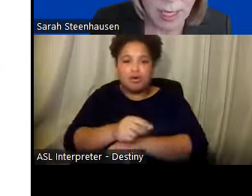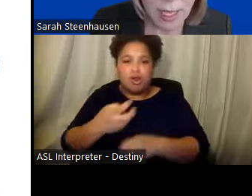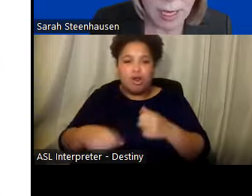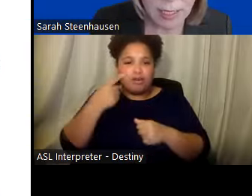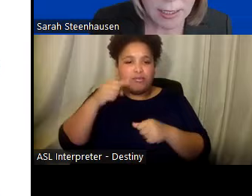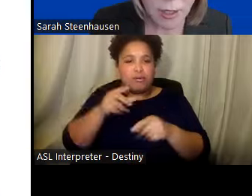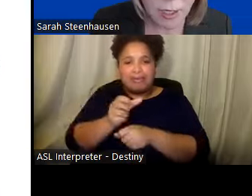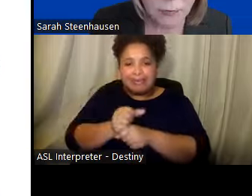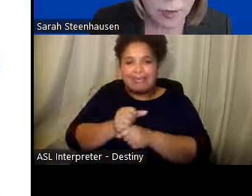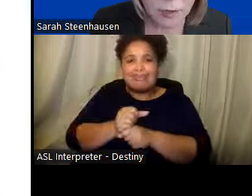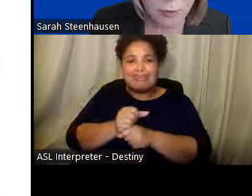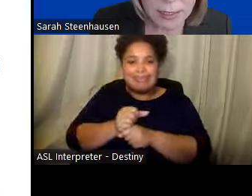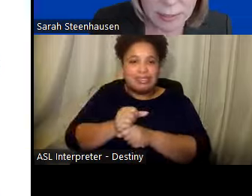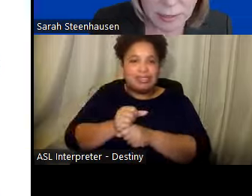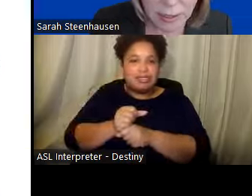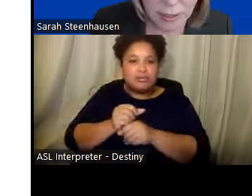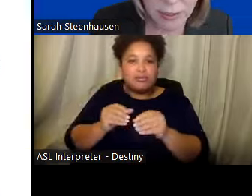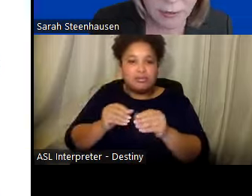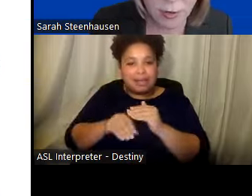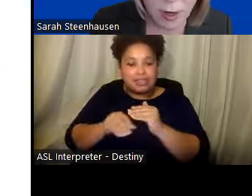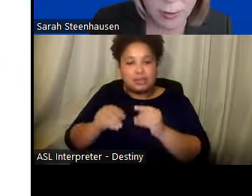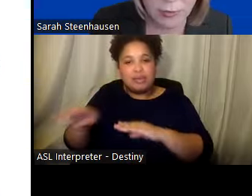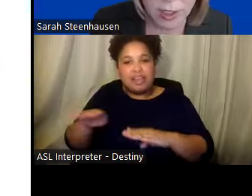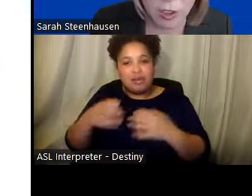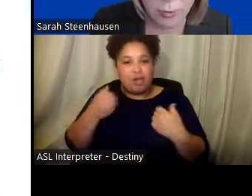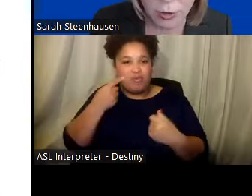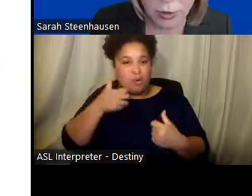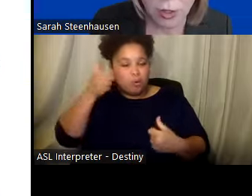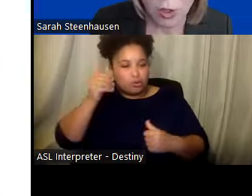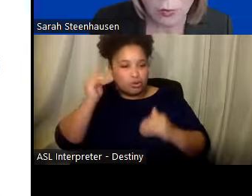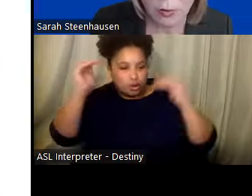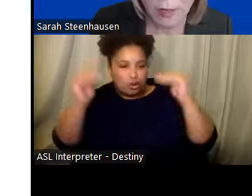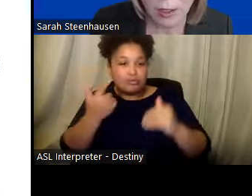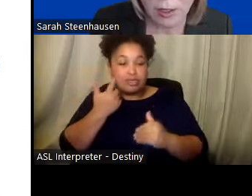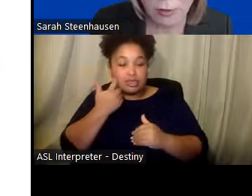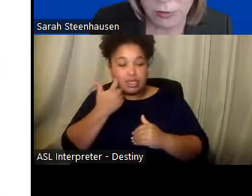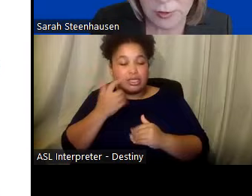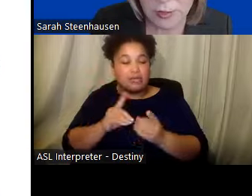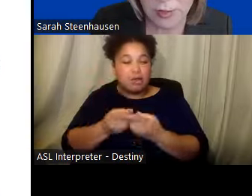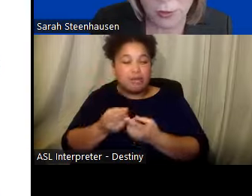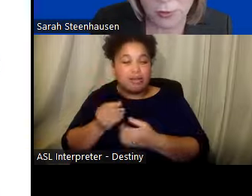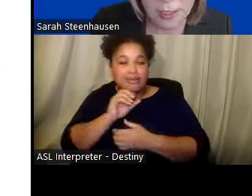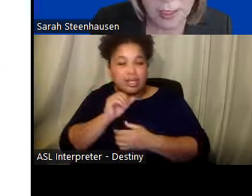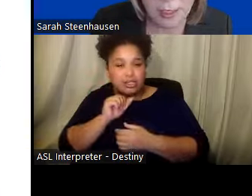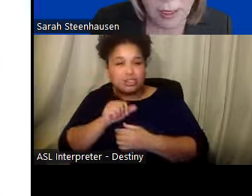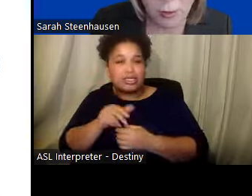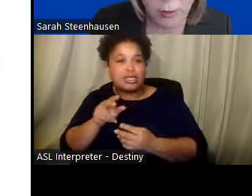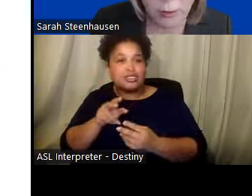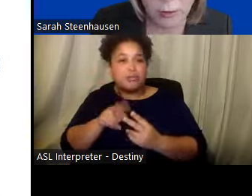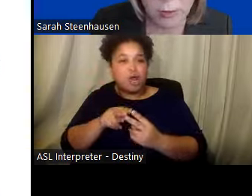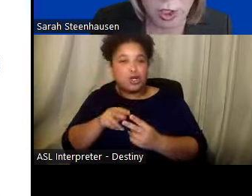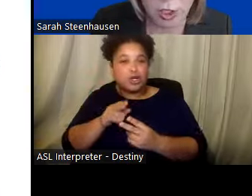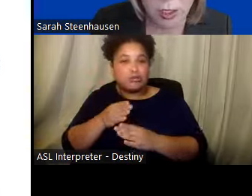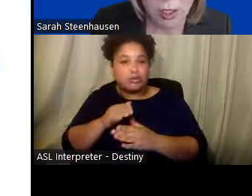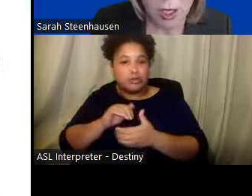adults. And recently, the Department of Aging partnered with the Mental Health Services Oversight and